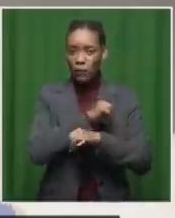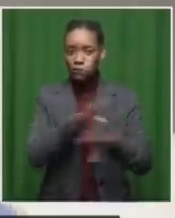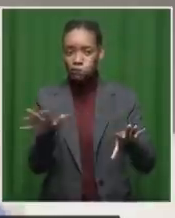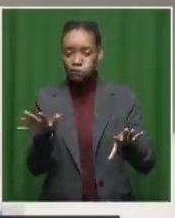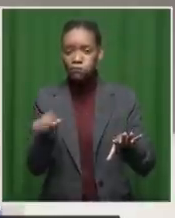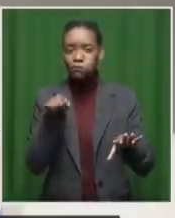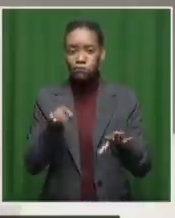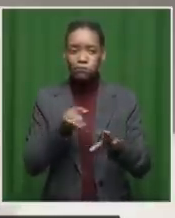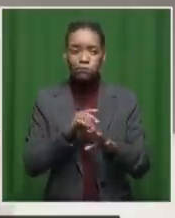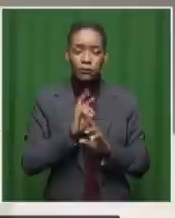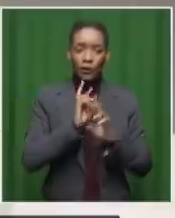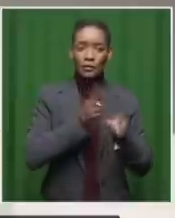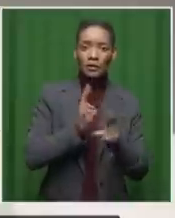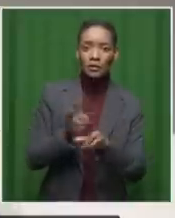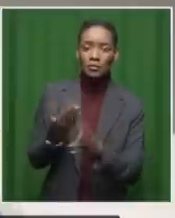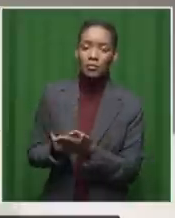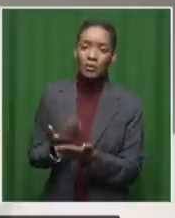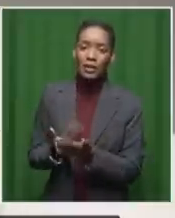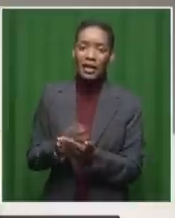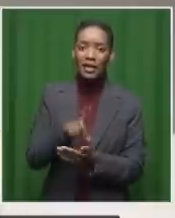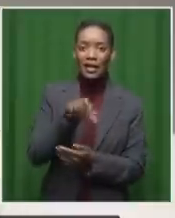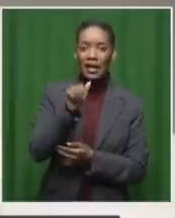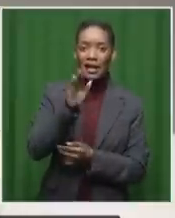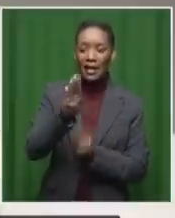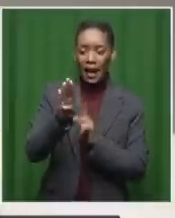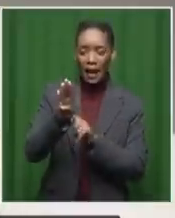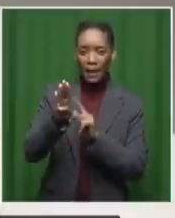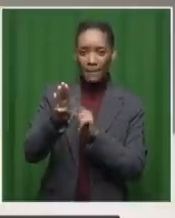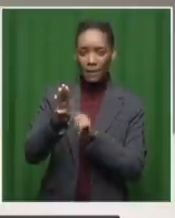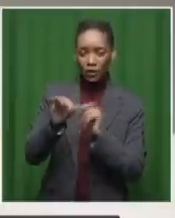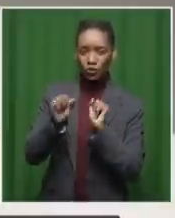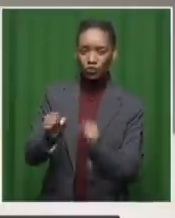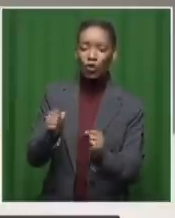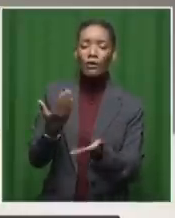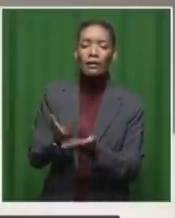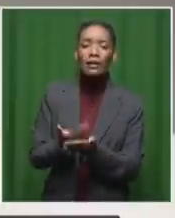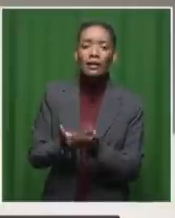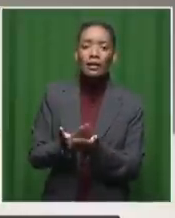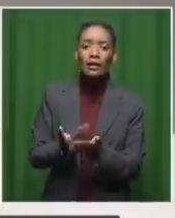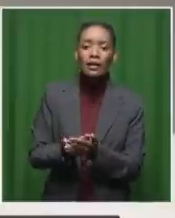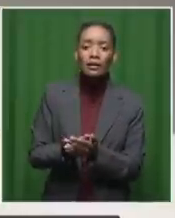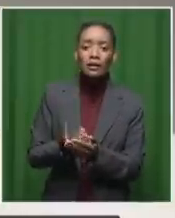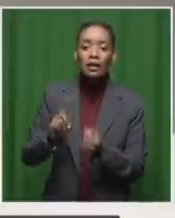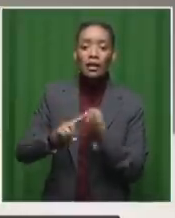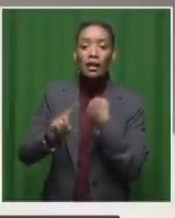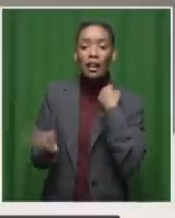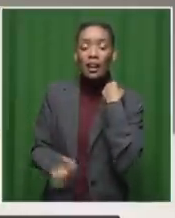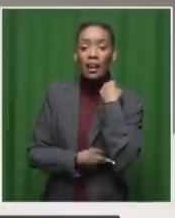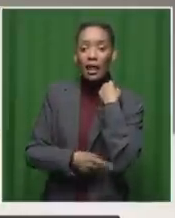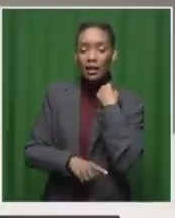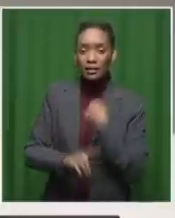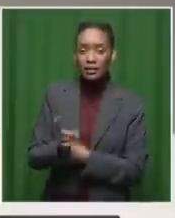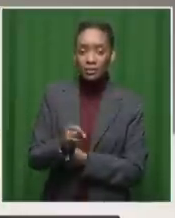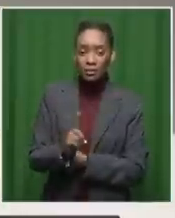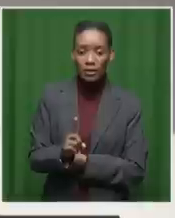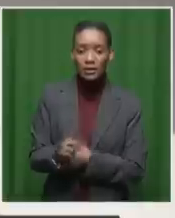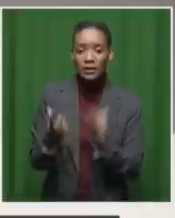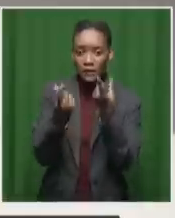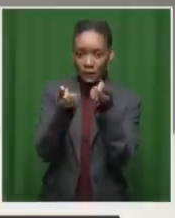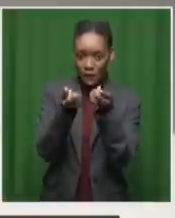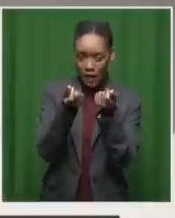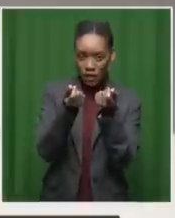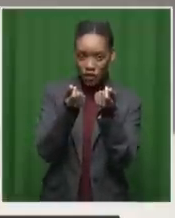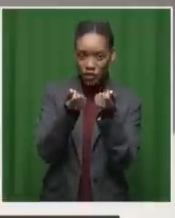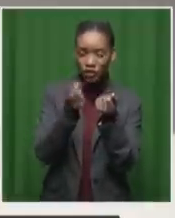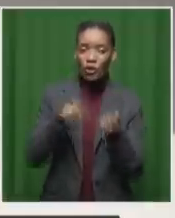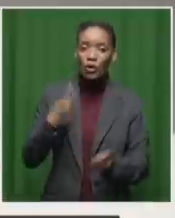capacity of our labs, laboratories, you know. There is also the last one, the funding, and we are making sure